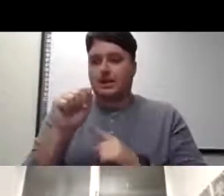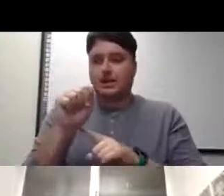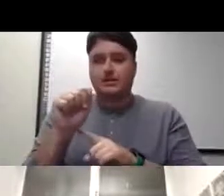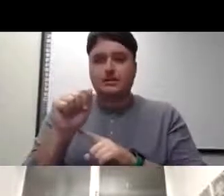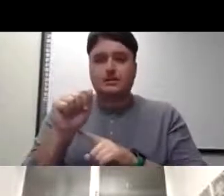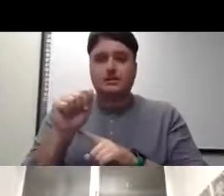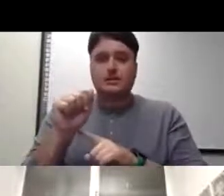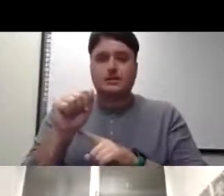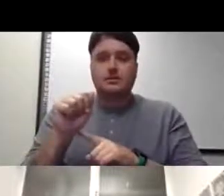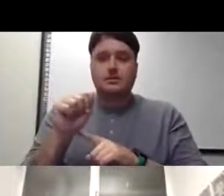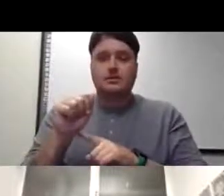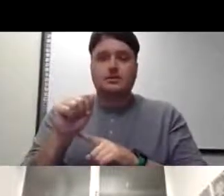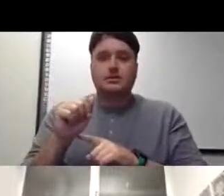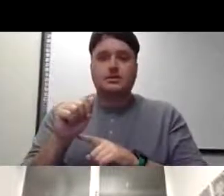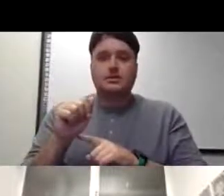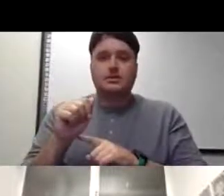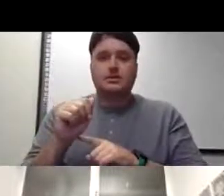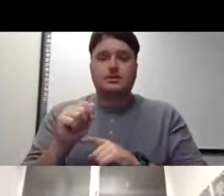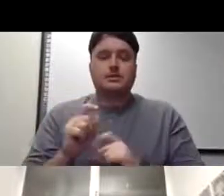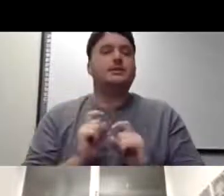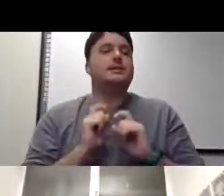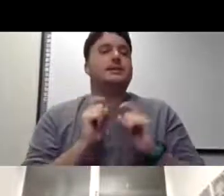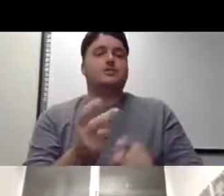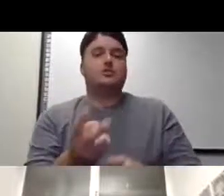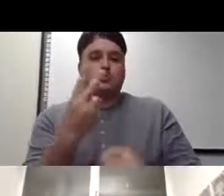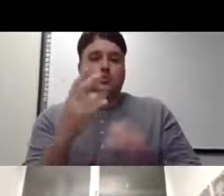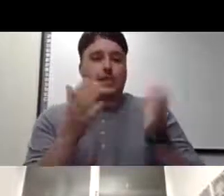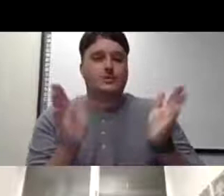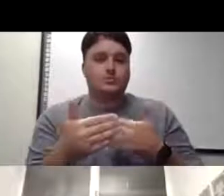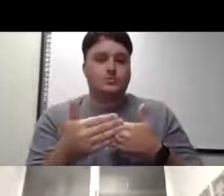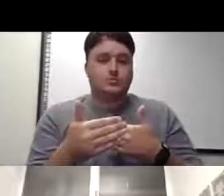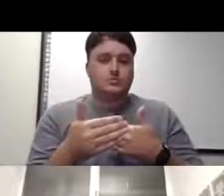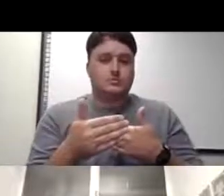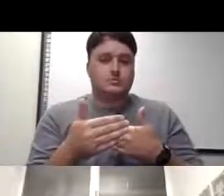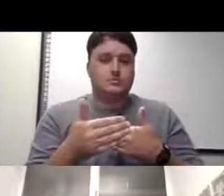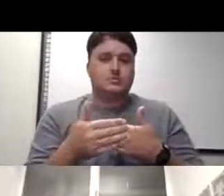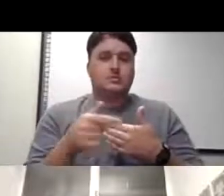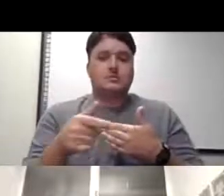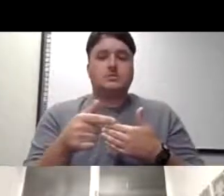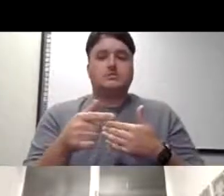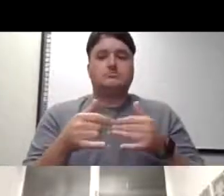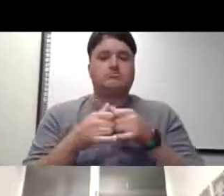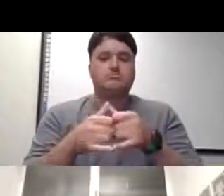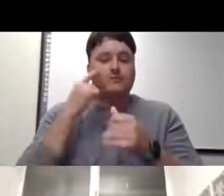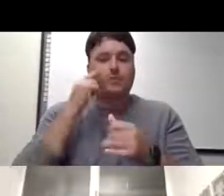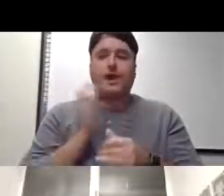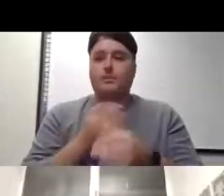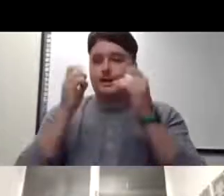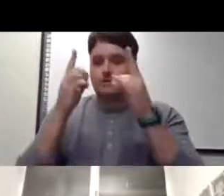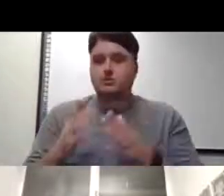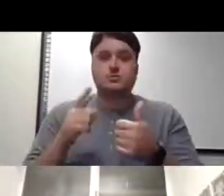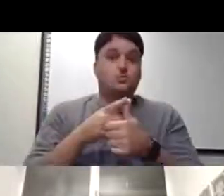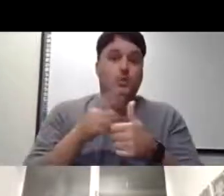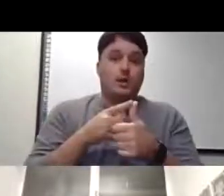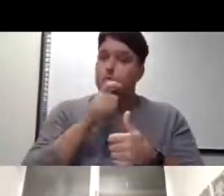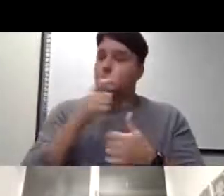has given 2 classroom grants out to a couple of our educators. One who is interested in doing